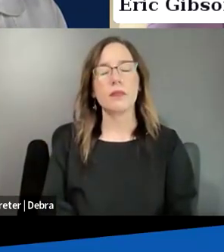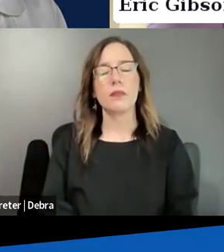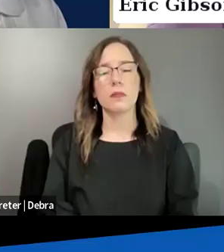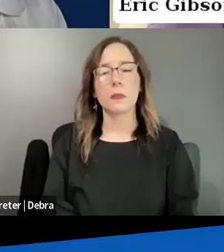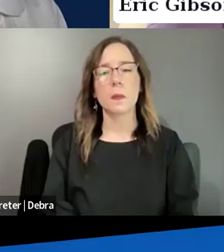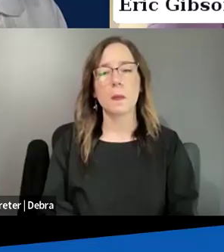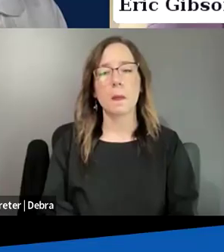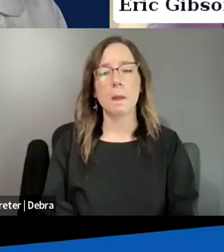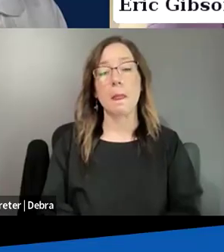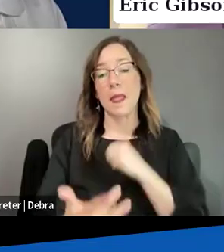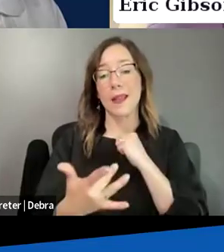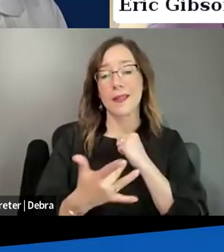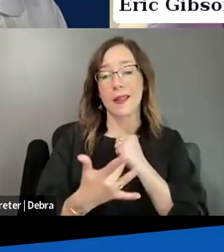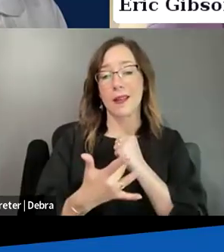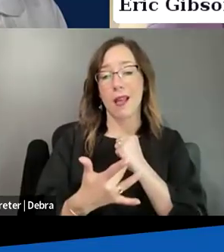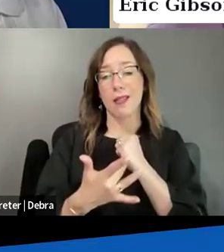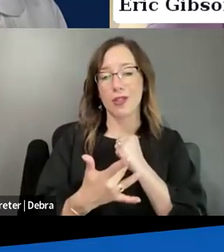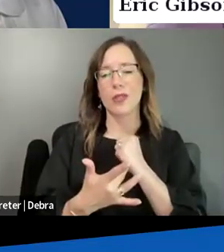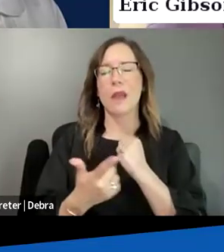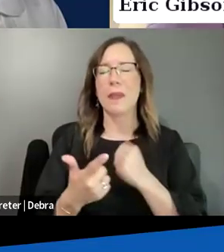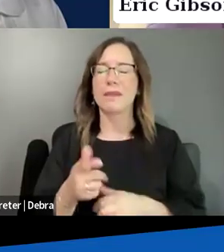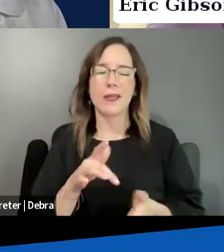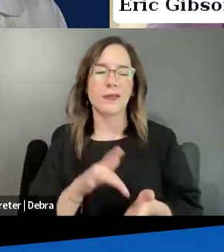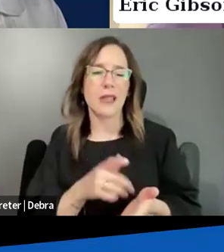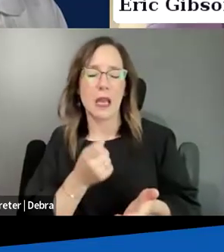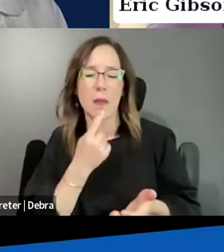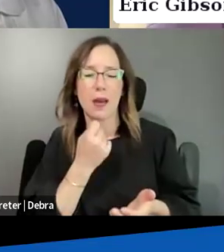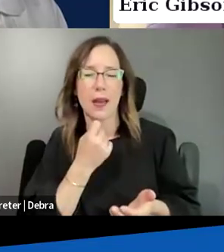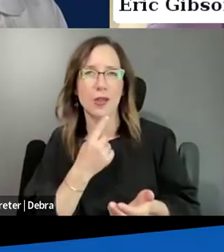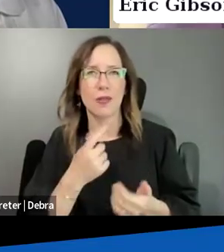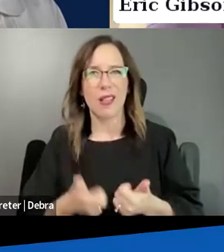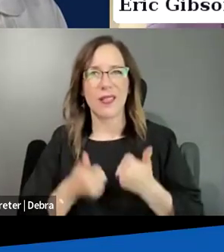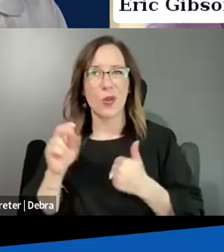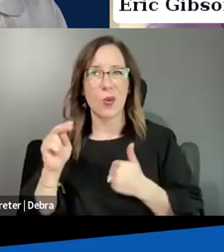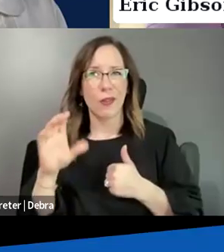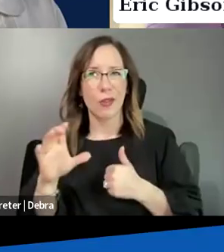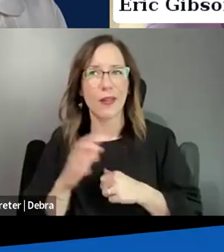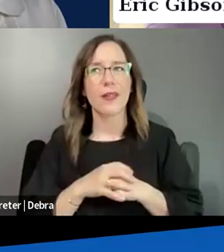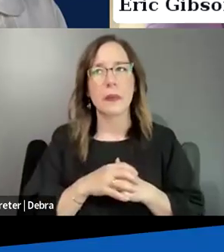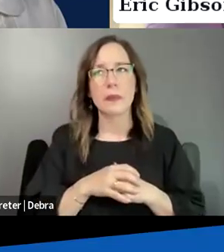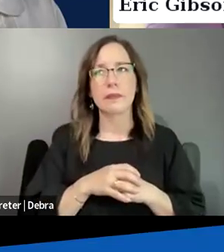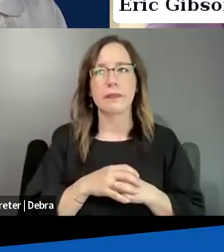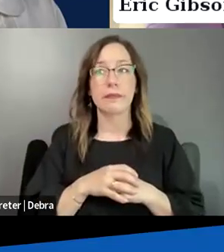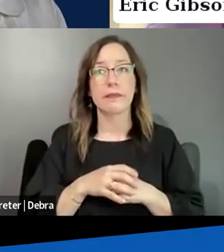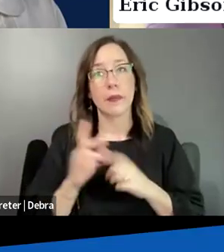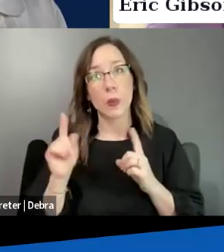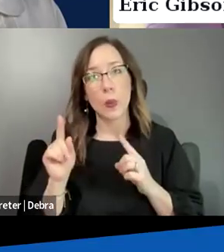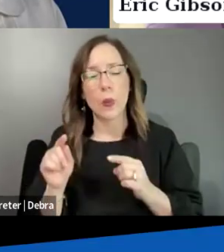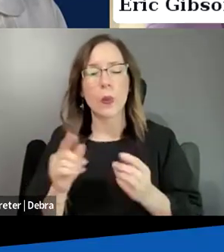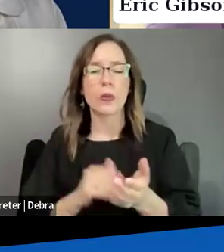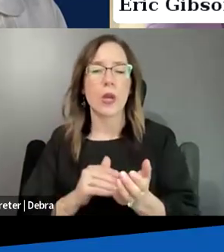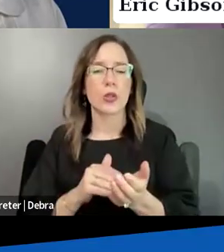technology, like like I take some medications and I live in North Carolina. So, I have to see the doctor